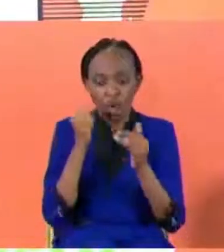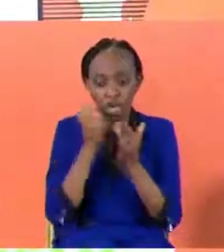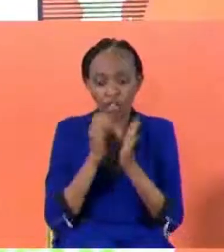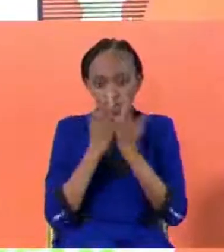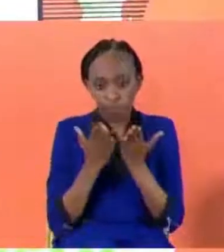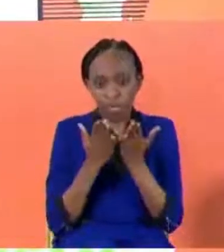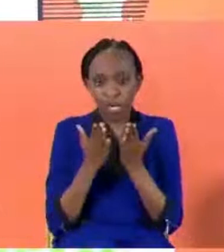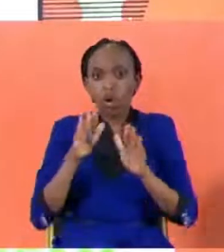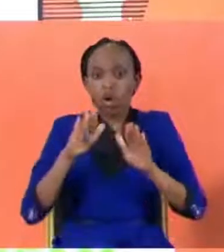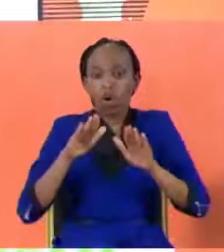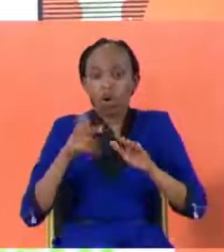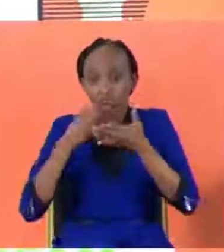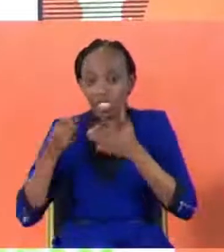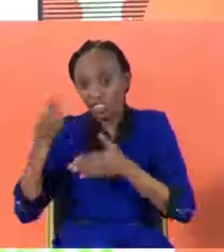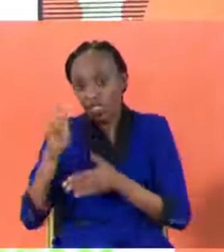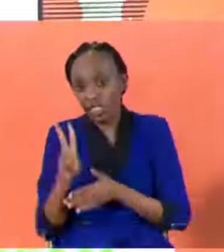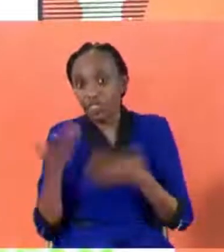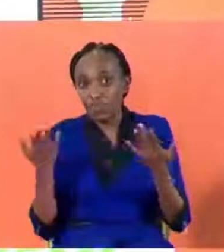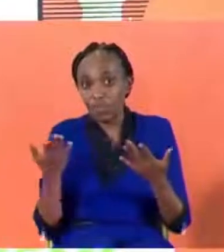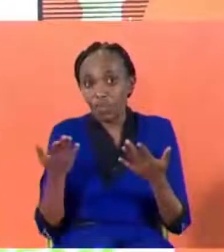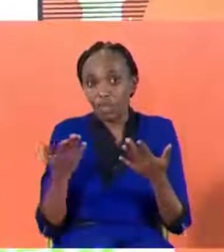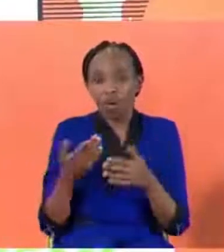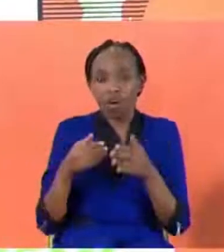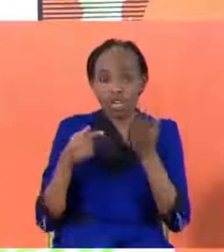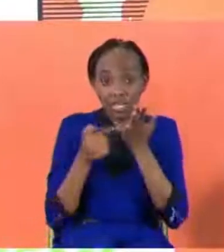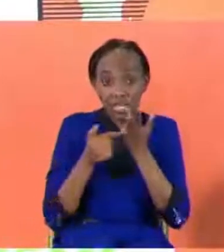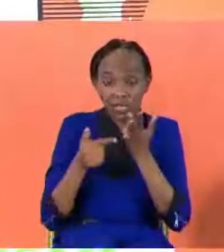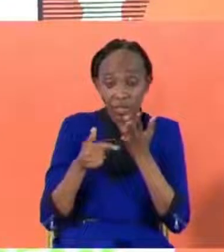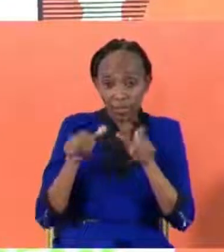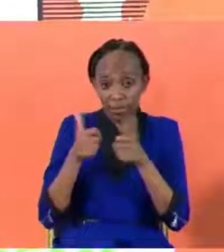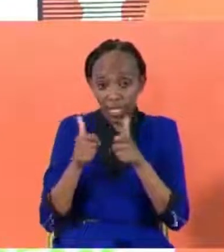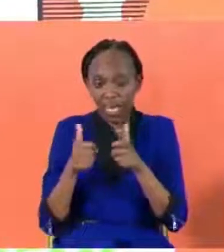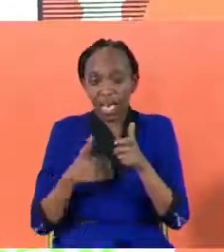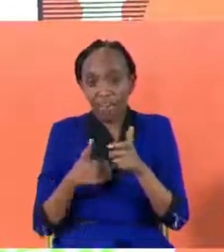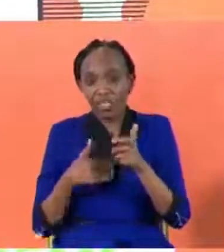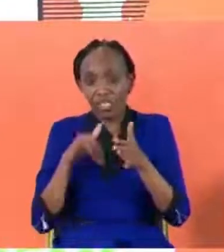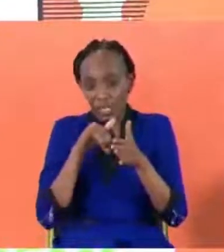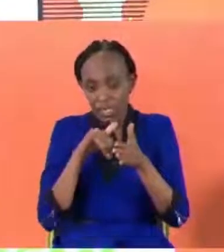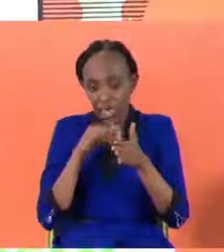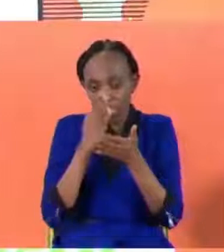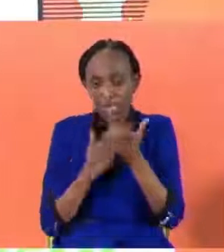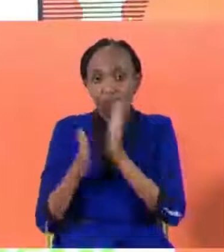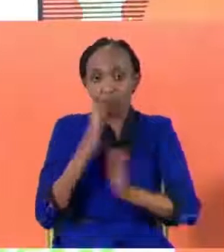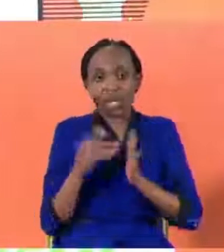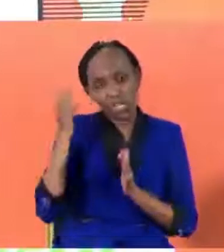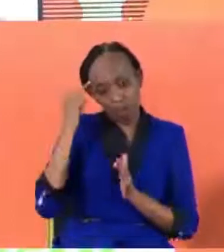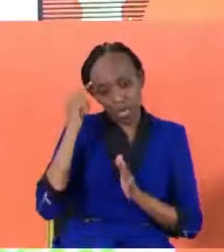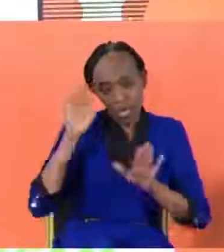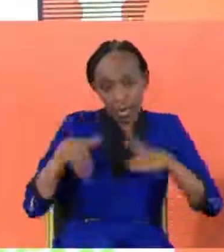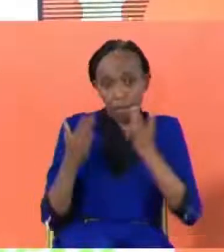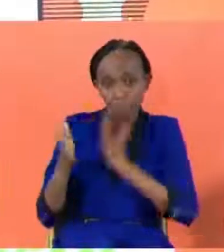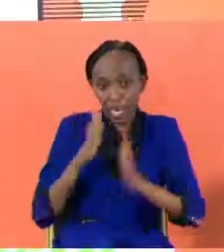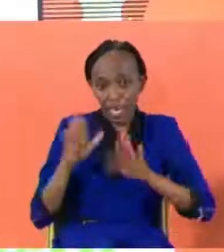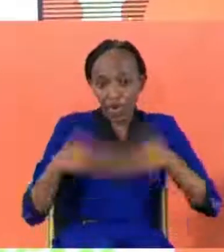article, or you're doing it for TV, or you're doing it for digital, having some sort of structure in your mind and a plan on how you're going to do the